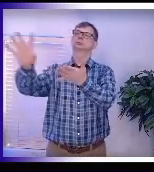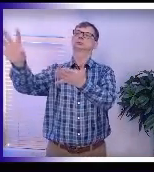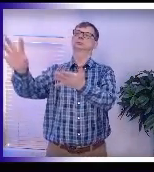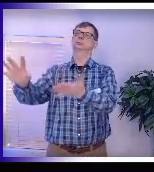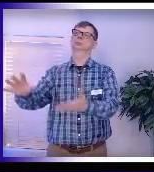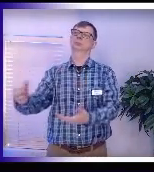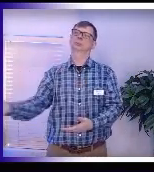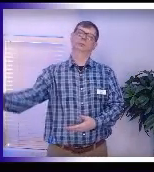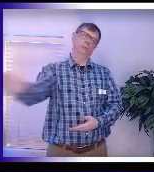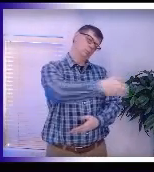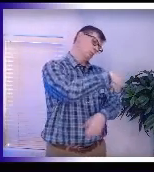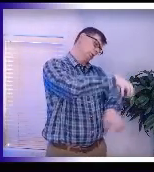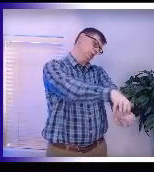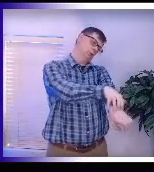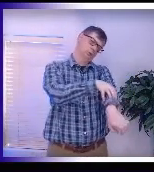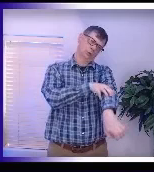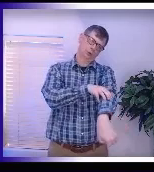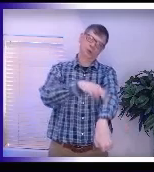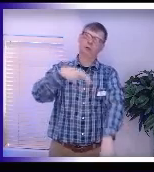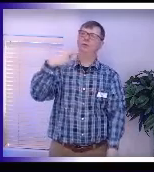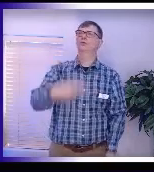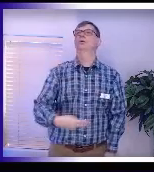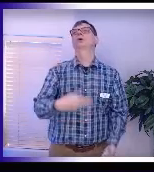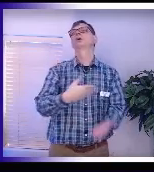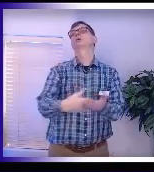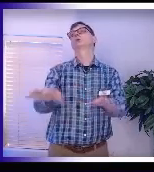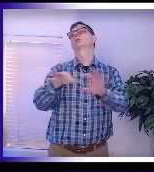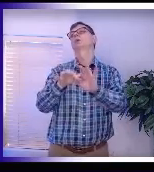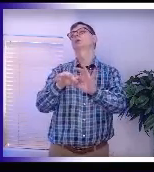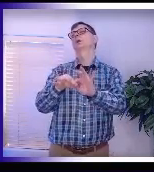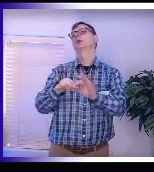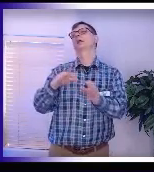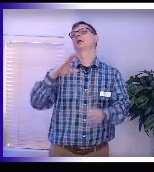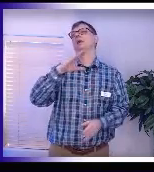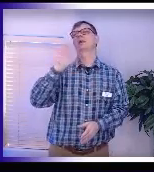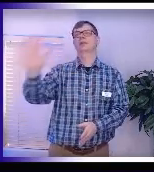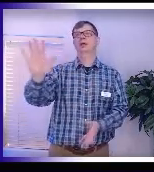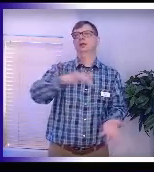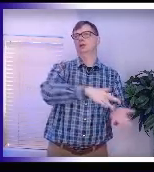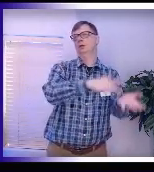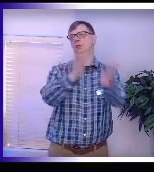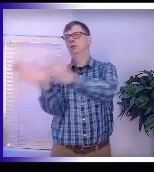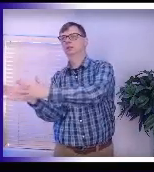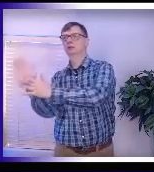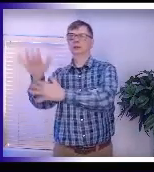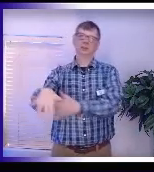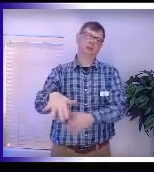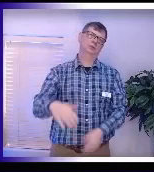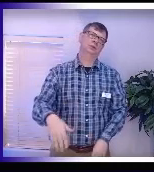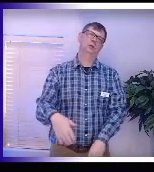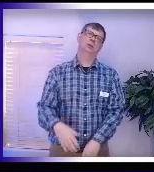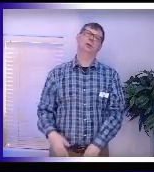"We long for something that transcends the ordinary. That is the process. All